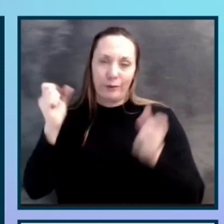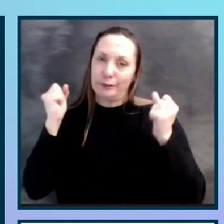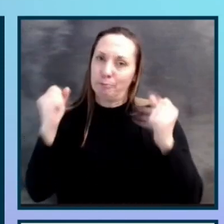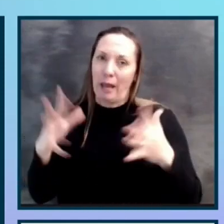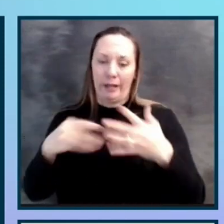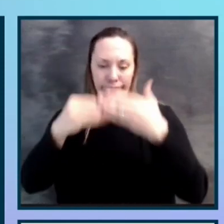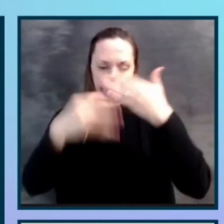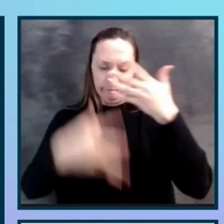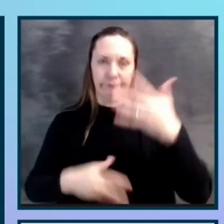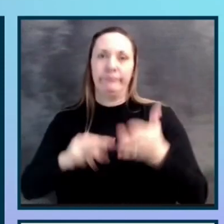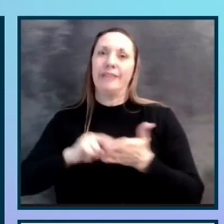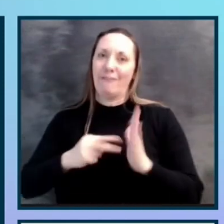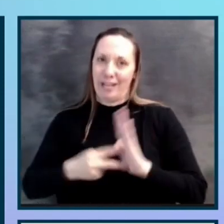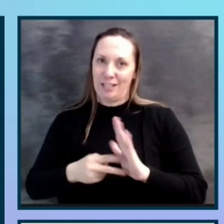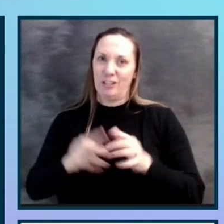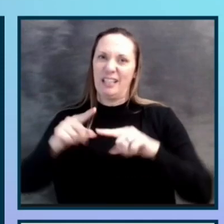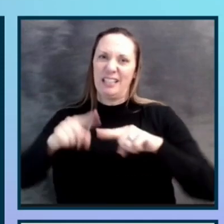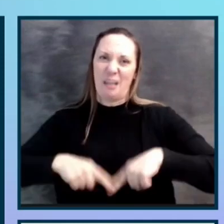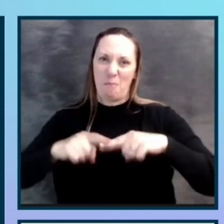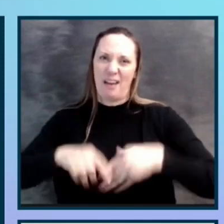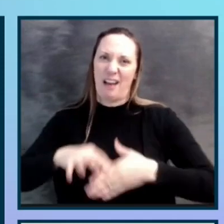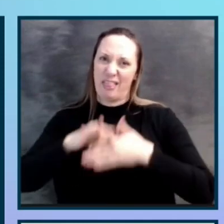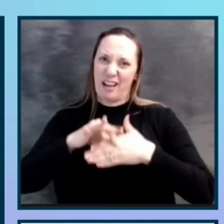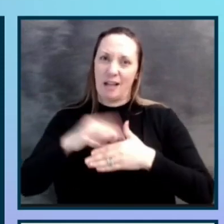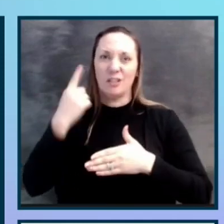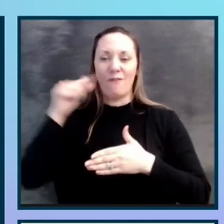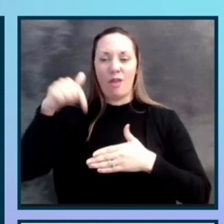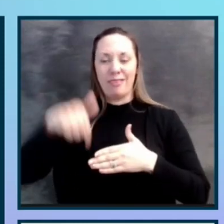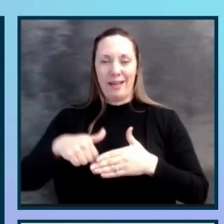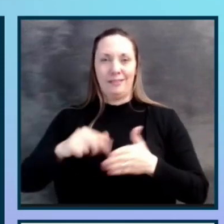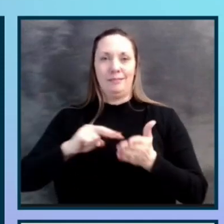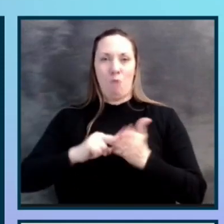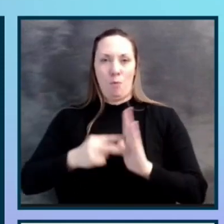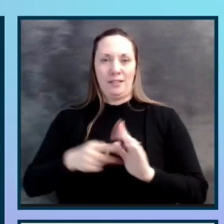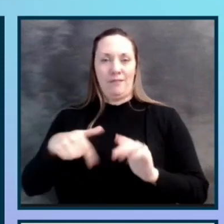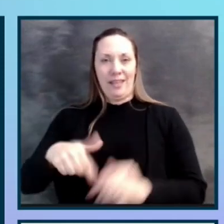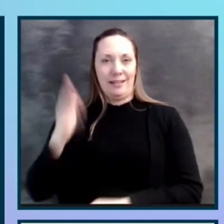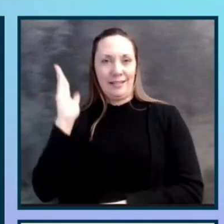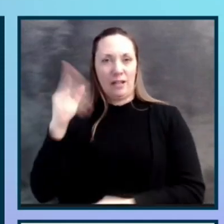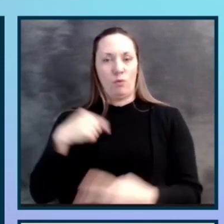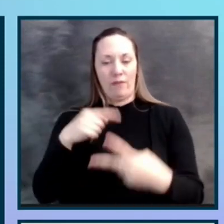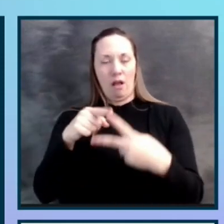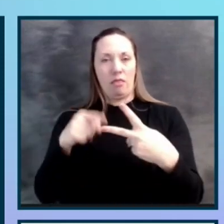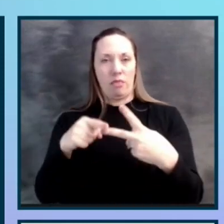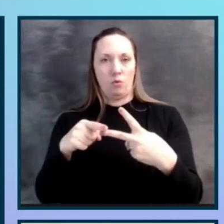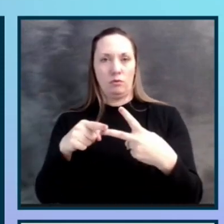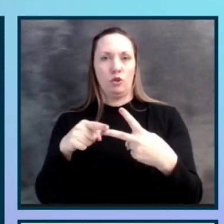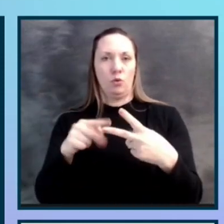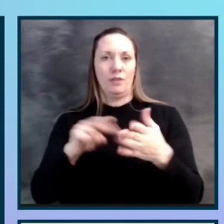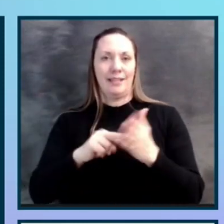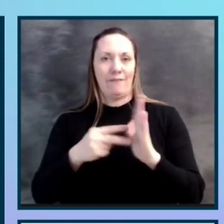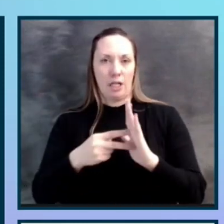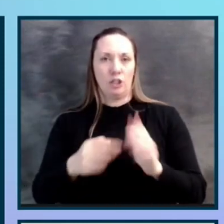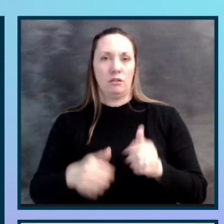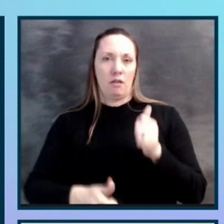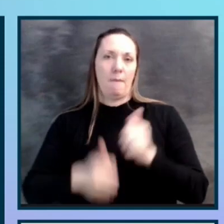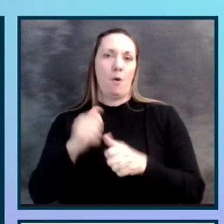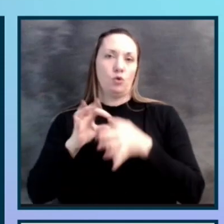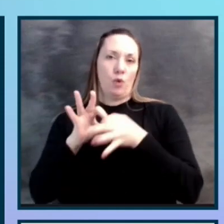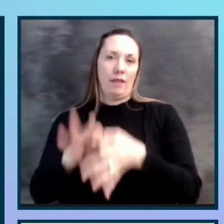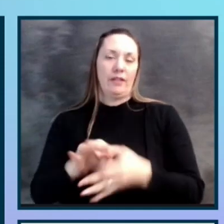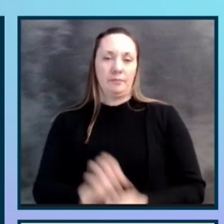context. So for the purpose of this talk, we feel that these two definitions are the most relevant.